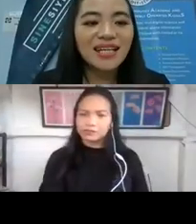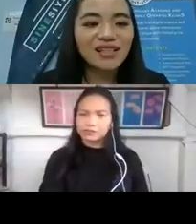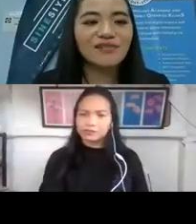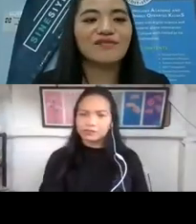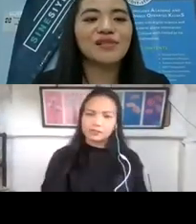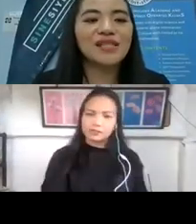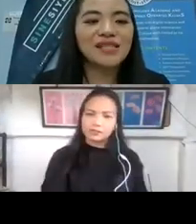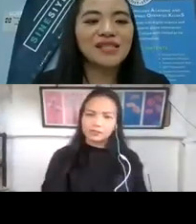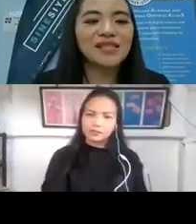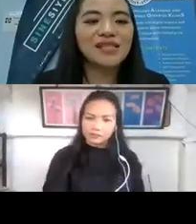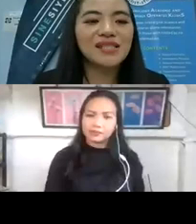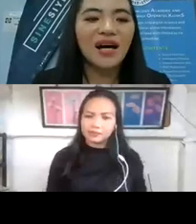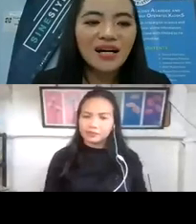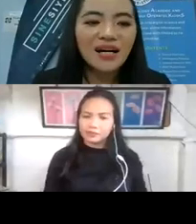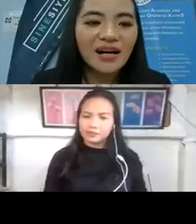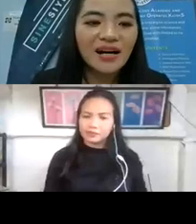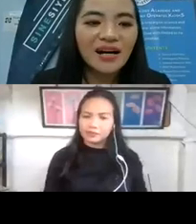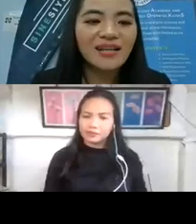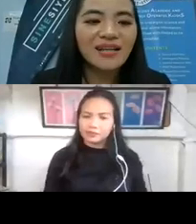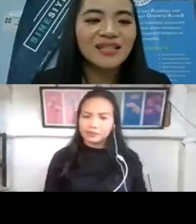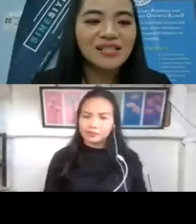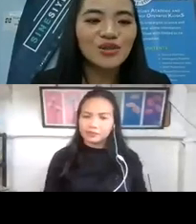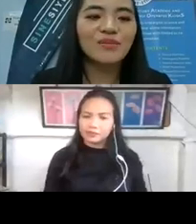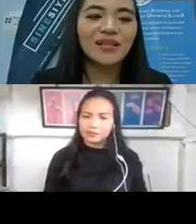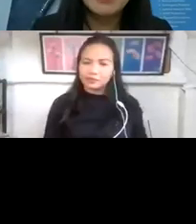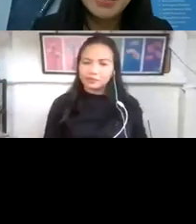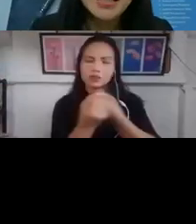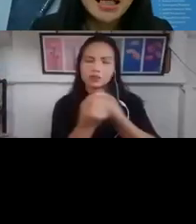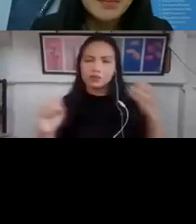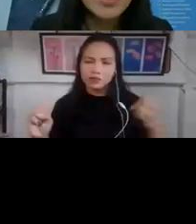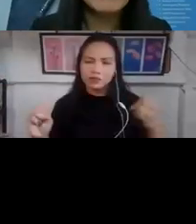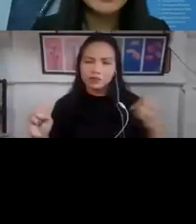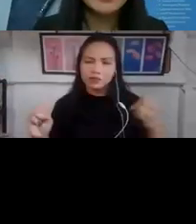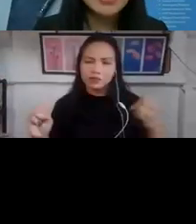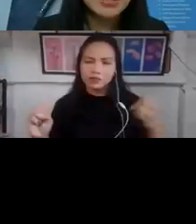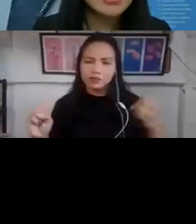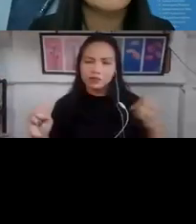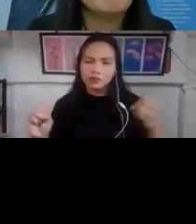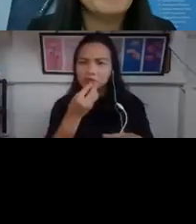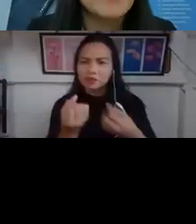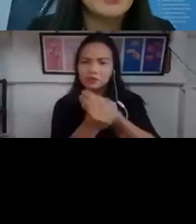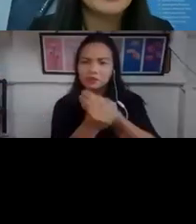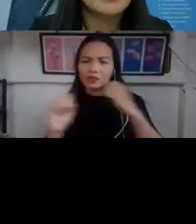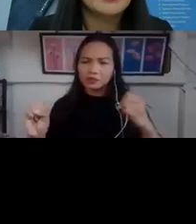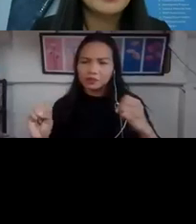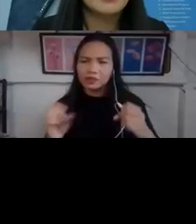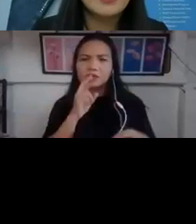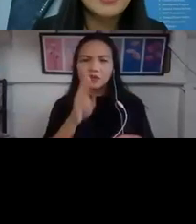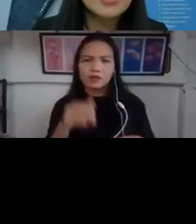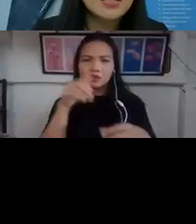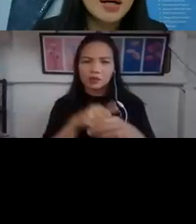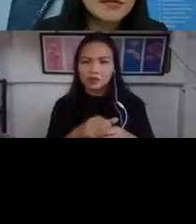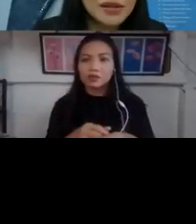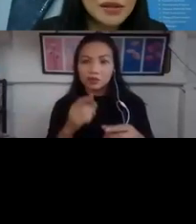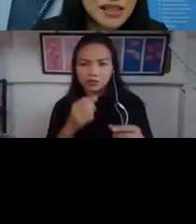What is it in Food Safety R&D? So, yung mga mahilig pong mag-research, this is